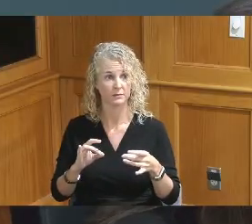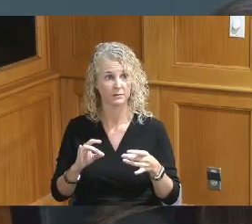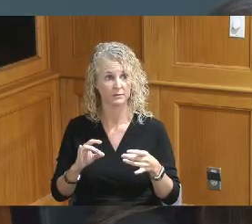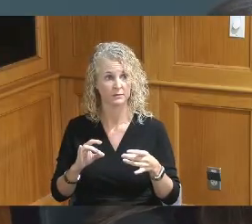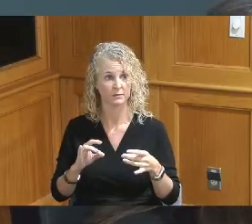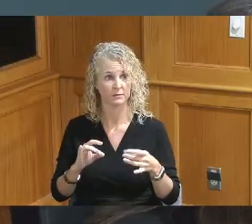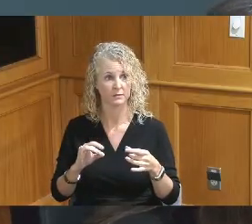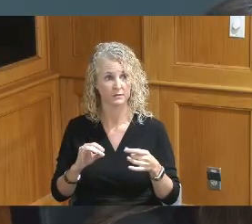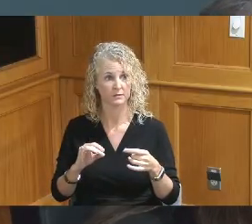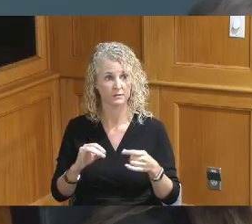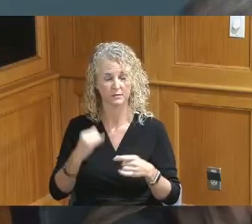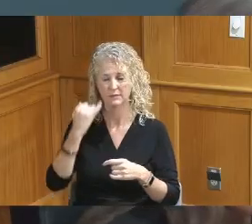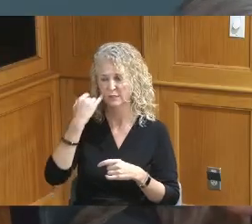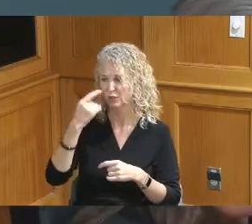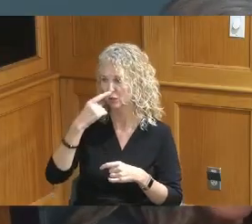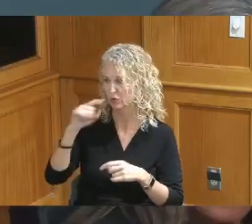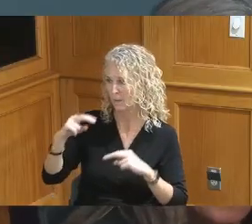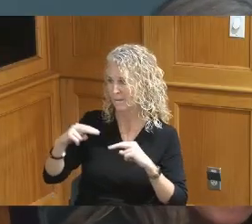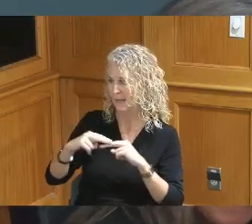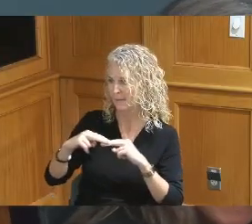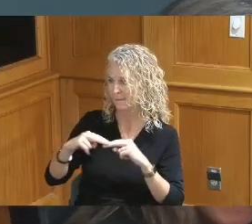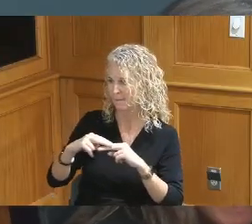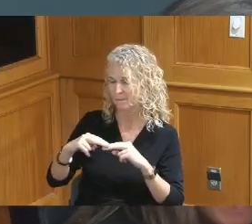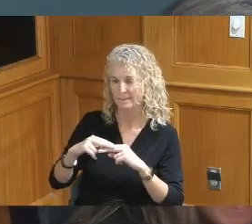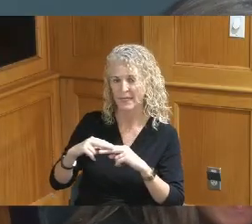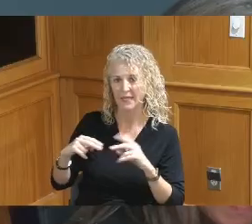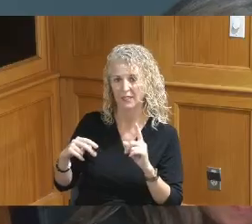if you can pull up that page I asked you to pull up.